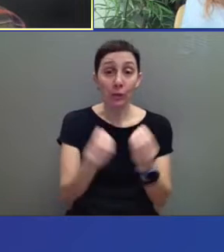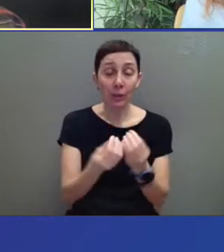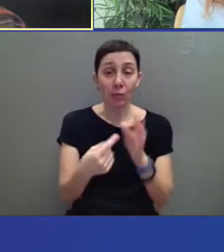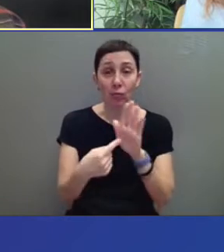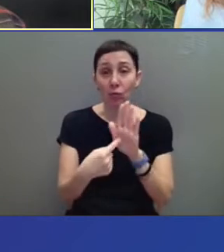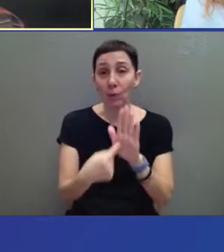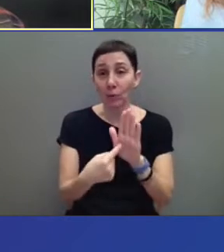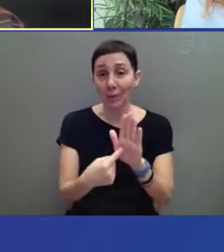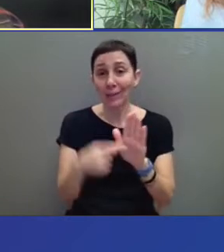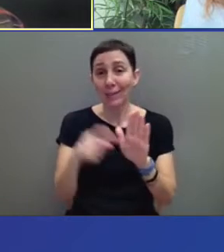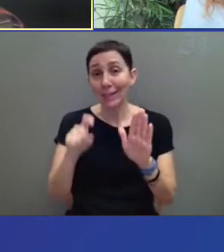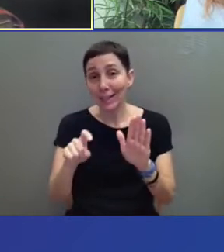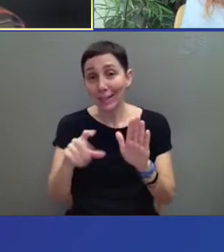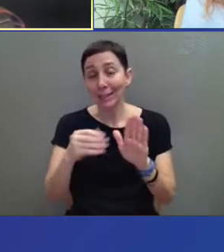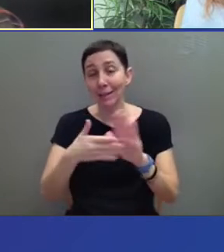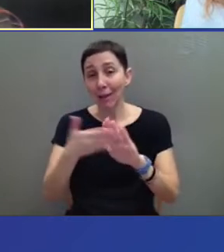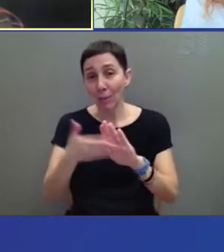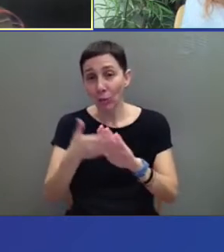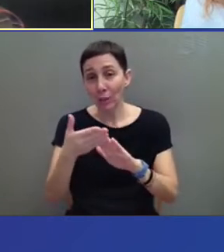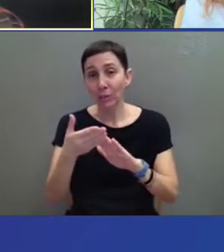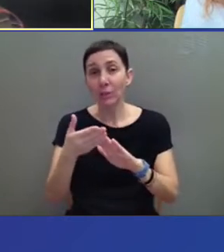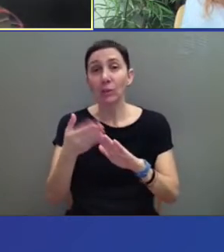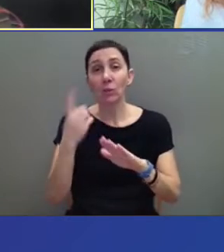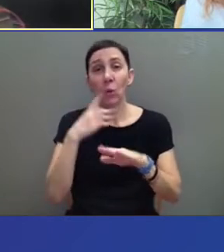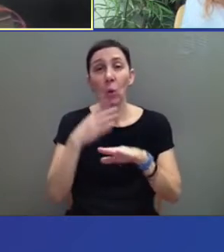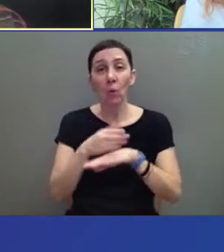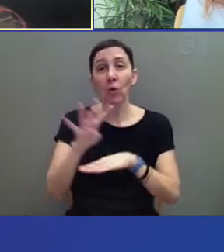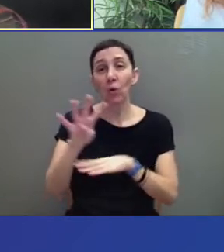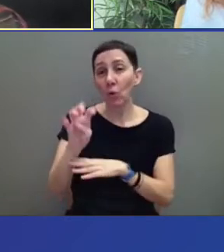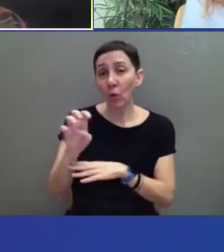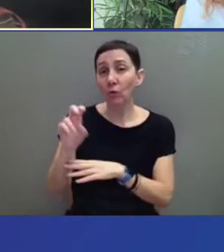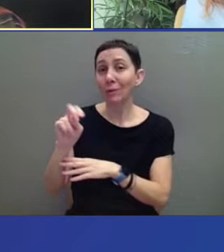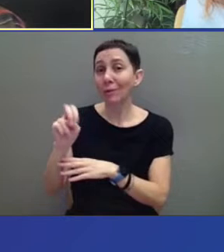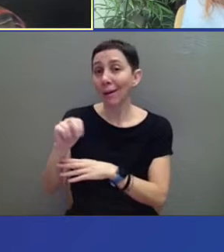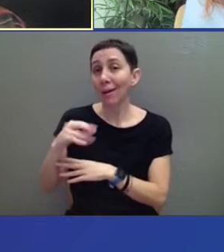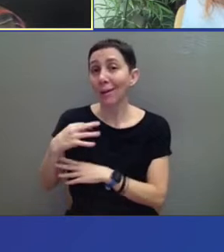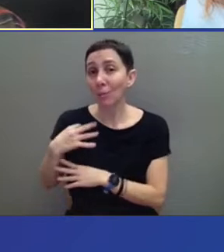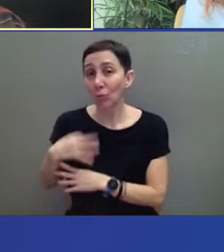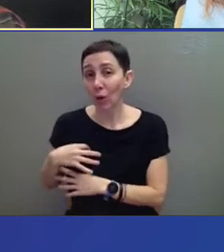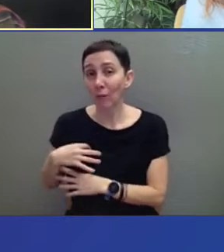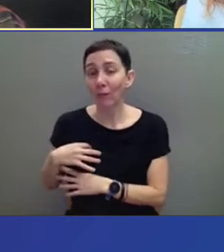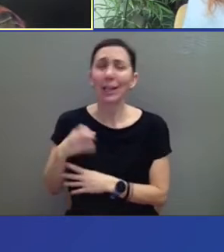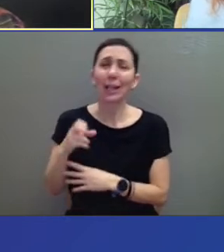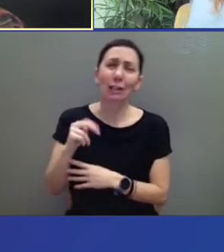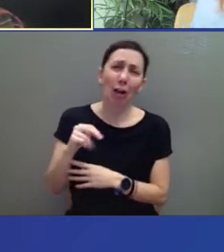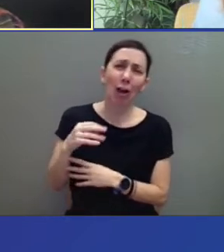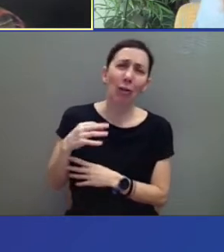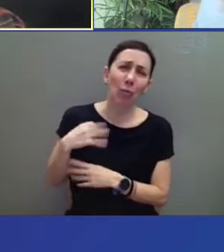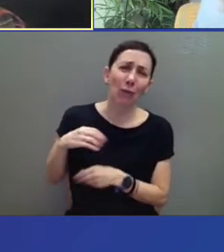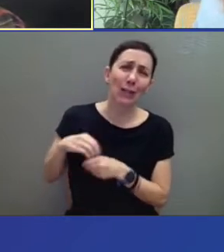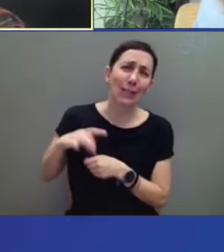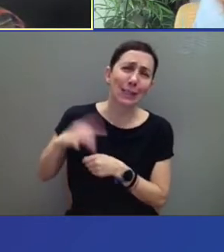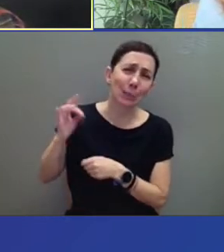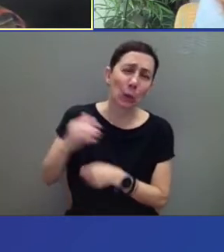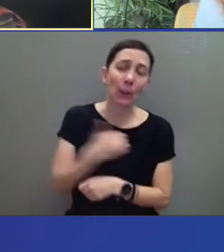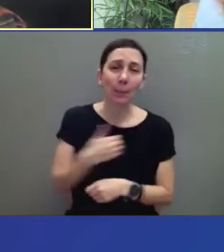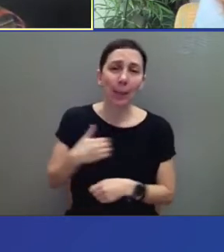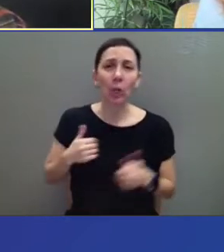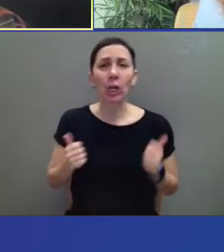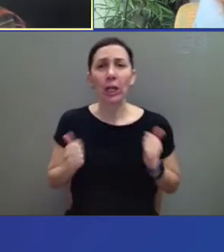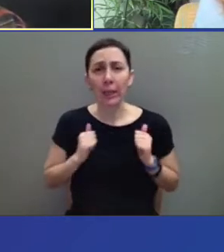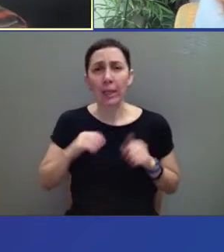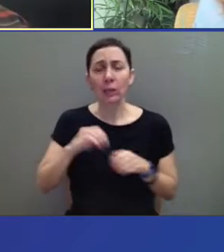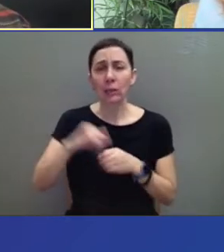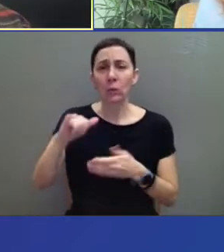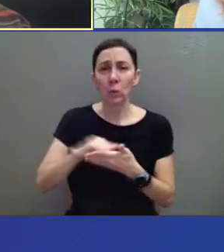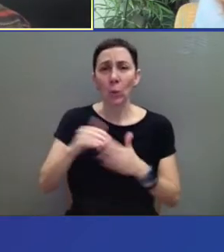the needs and operations of over 400 nonprofit and spirit member theaters in New York City and throughout New